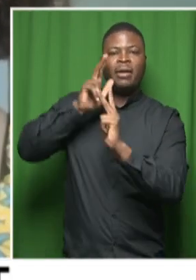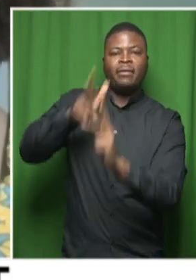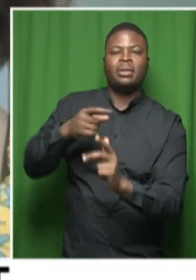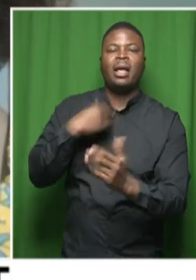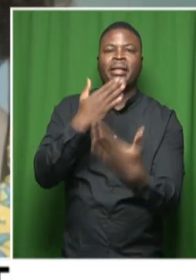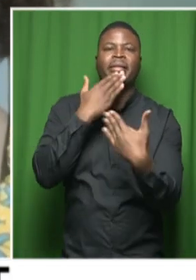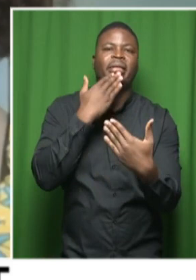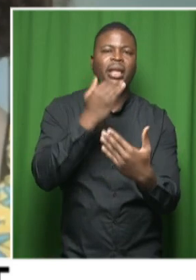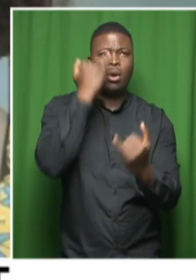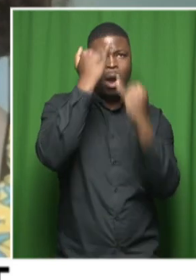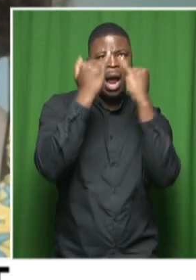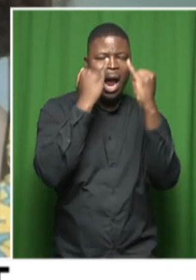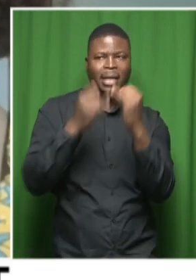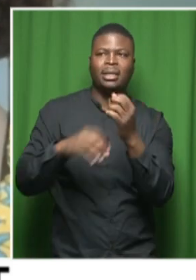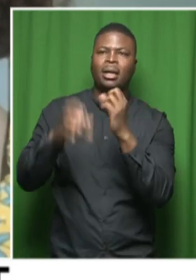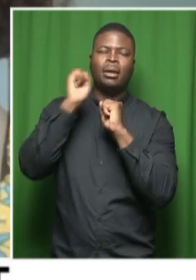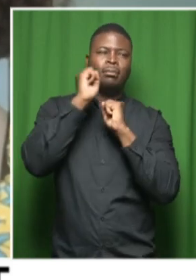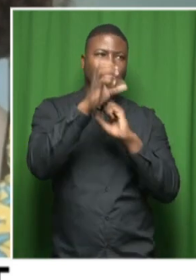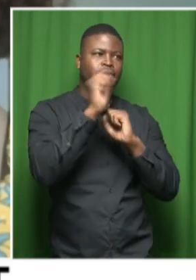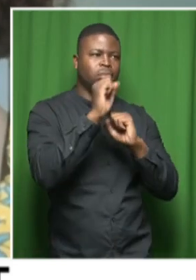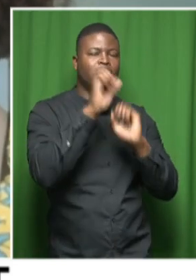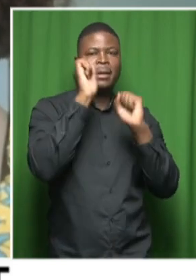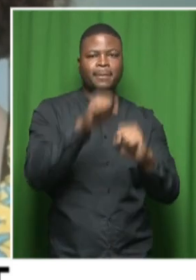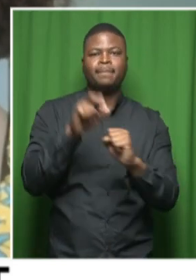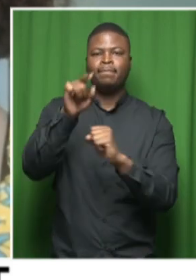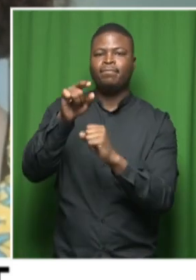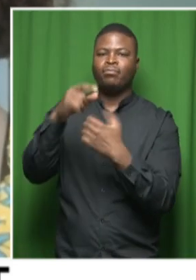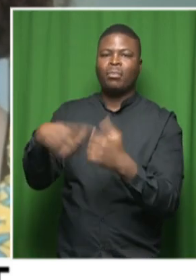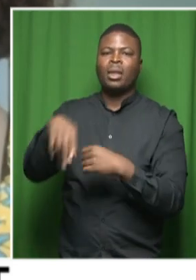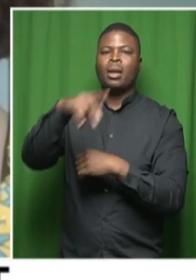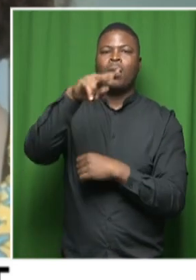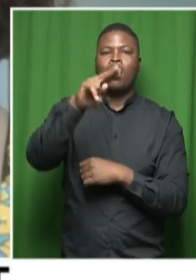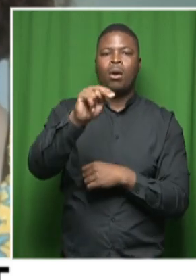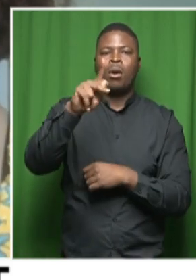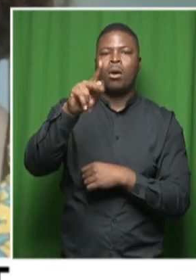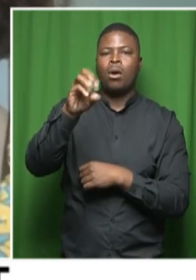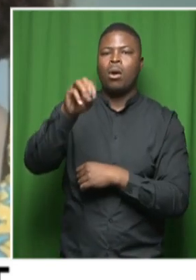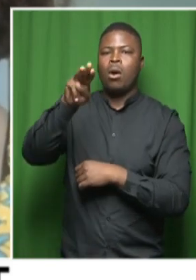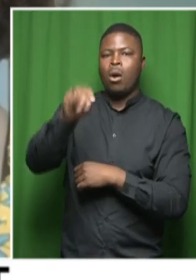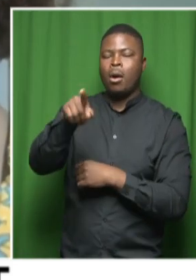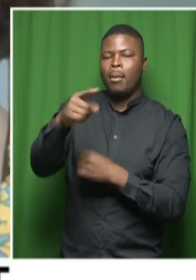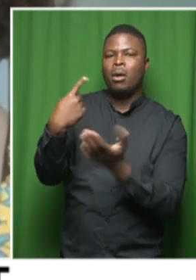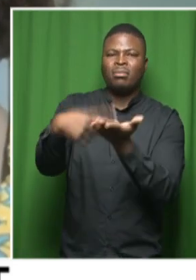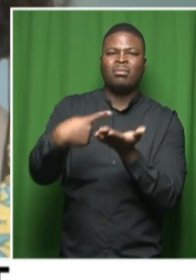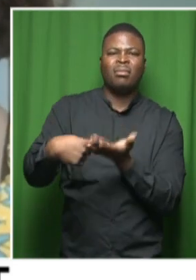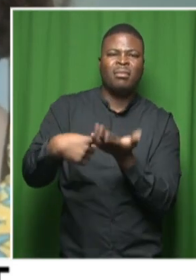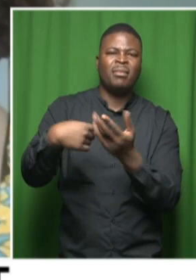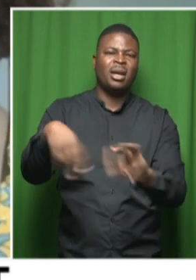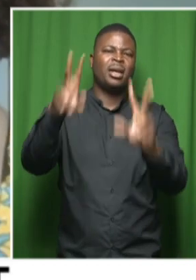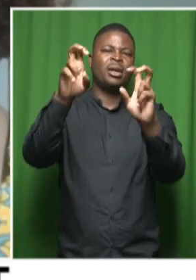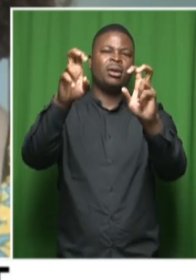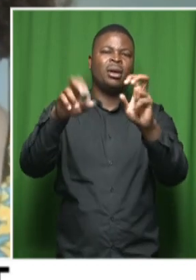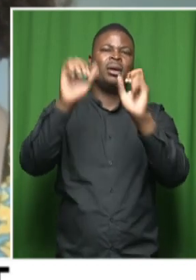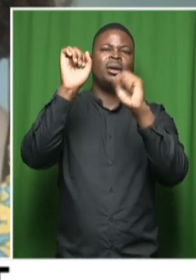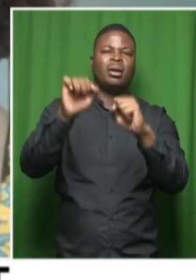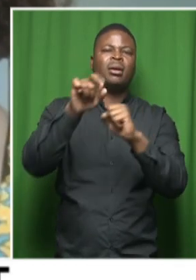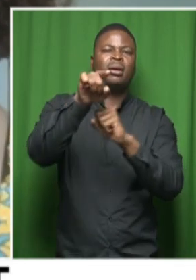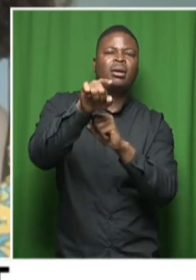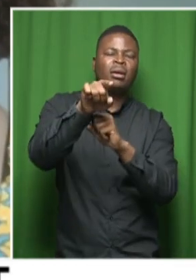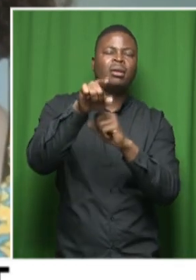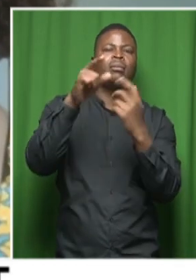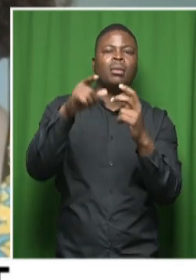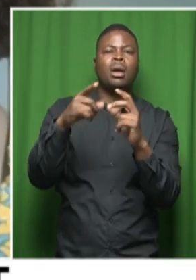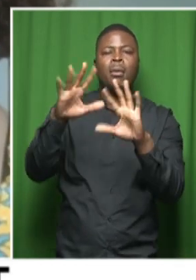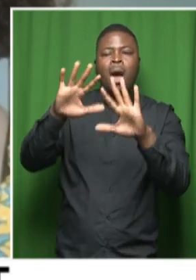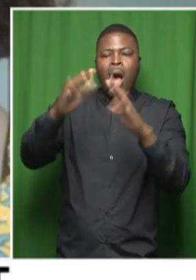thoughts and inputs. Development economist Phelisa Nkomo weighing in on the ongoing discussion of whether interest rates are the best